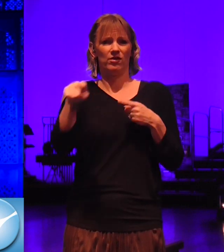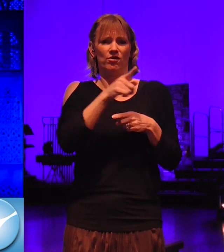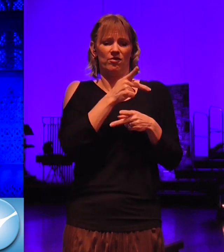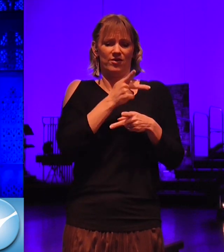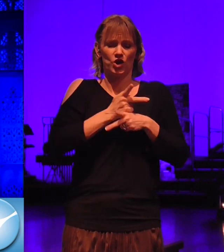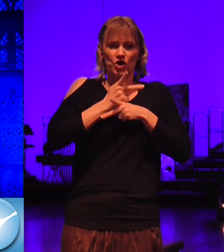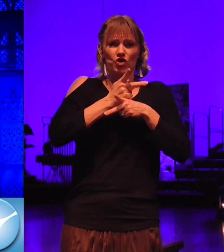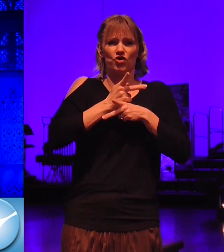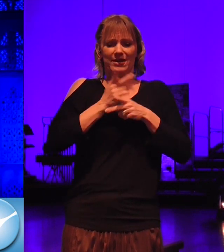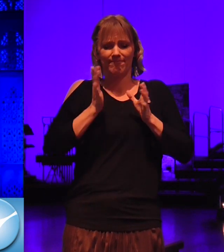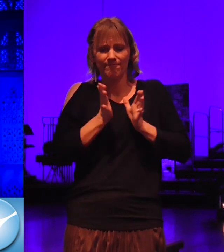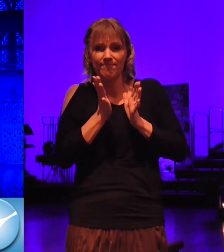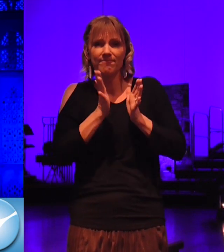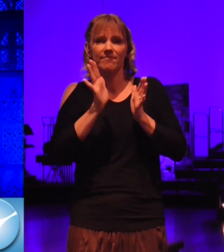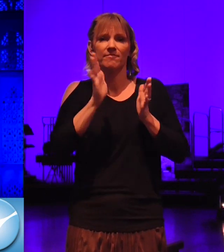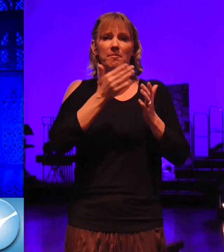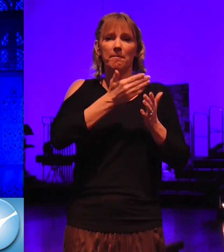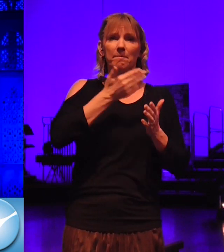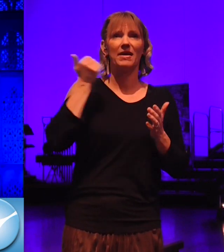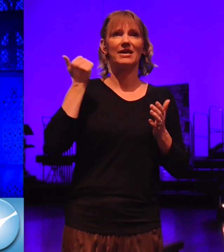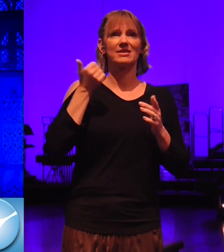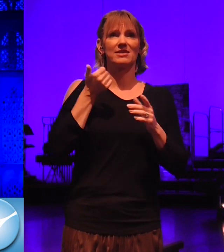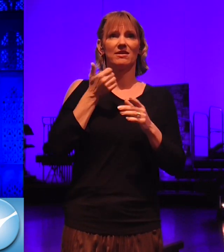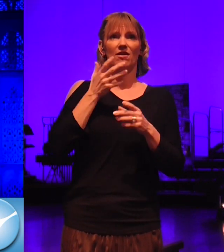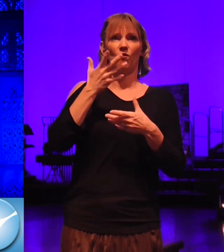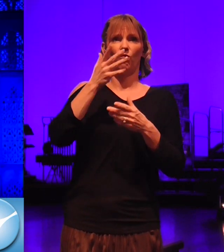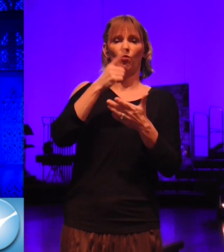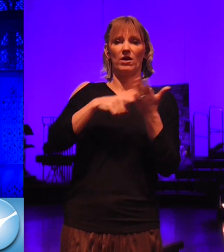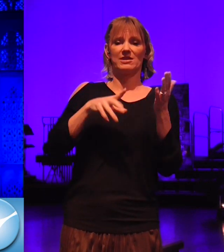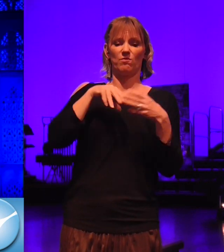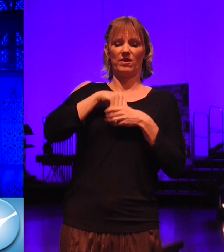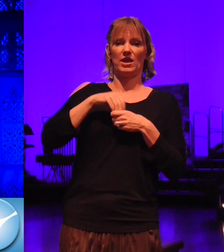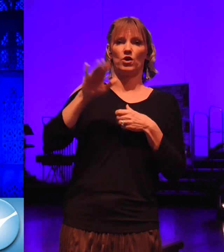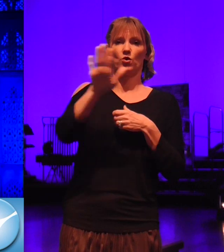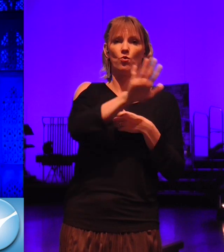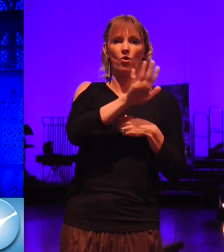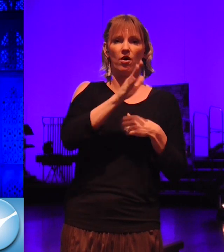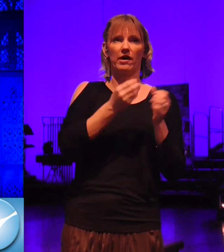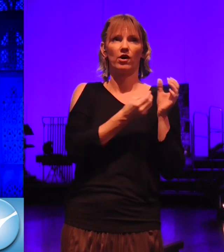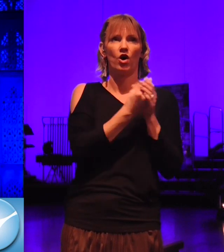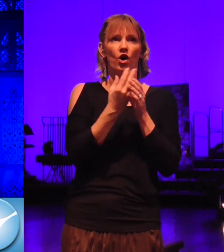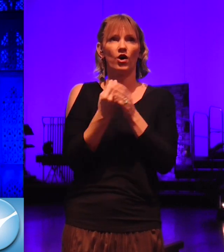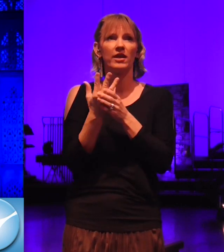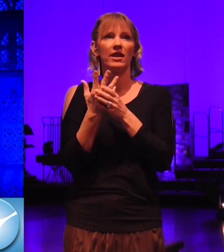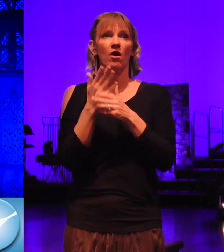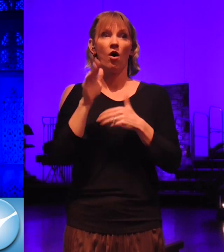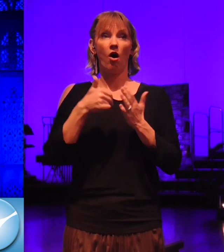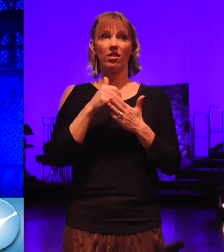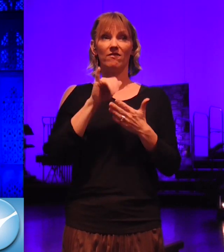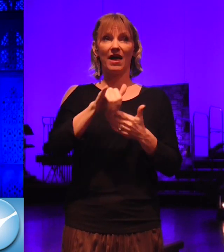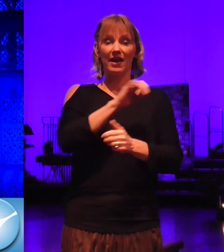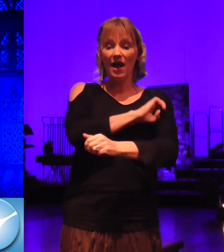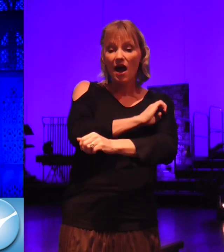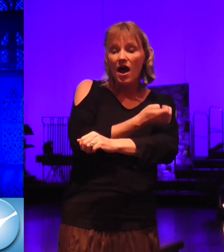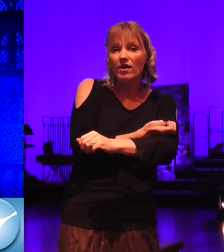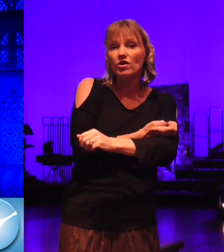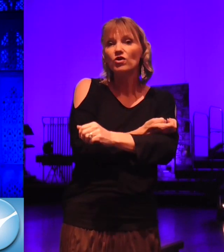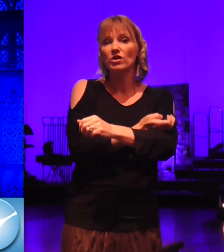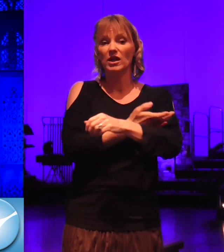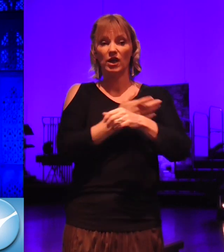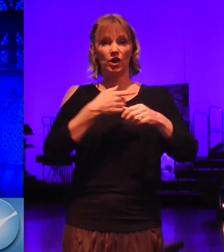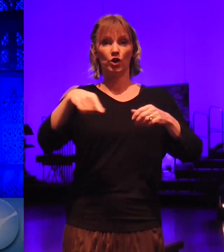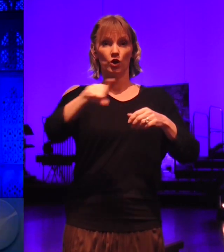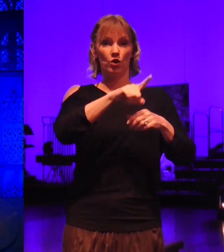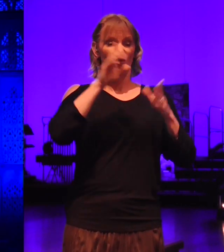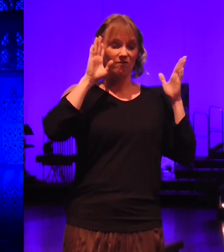the best of what is in your own garden. Take all that energy you may put into blame and put